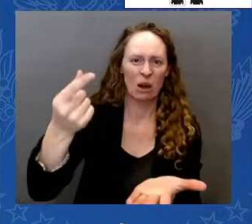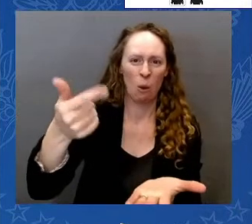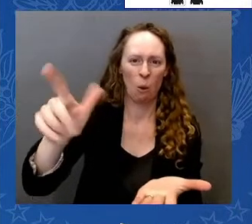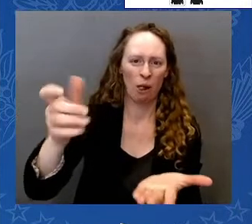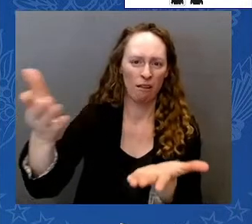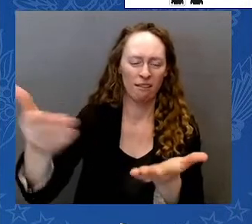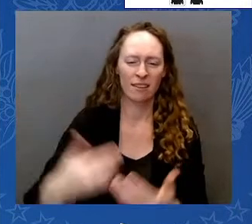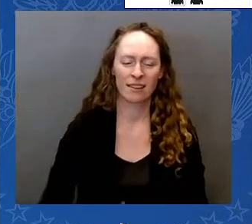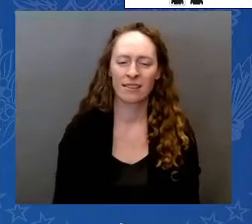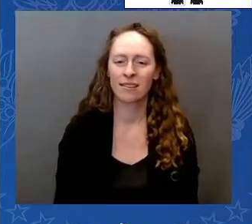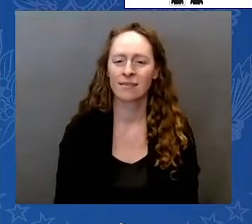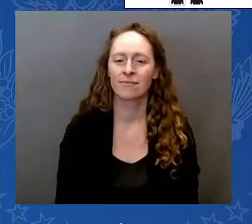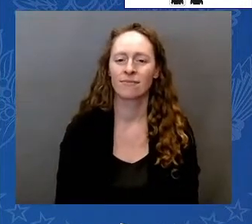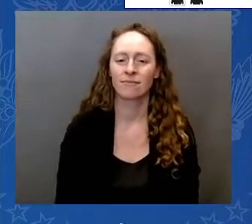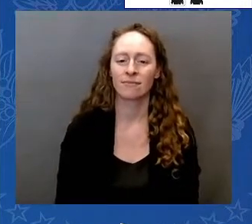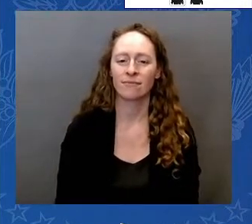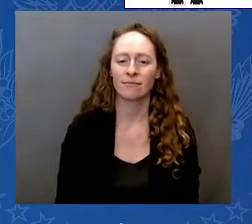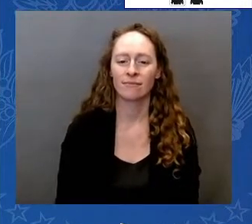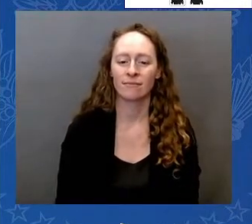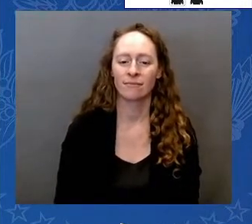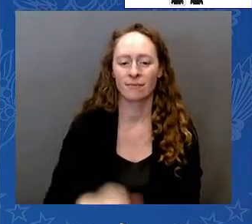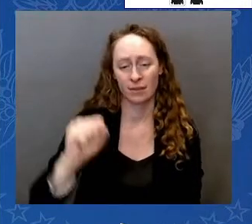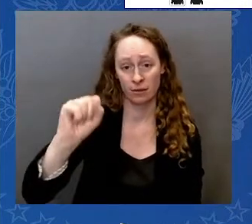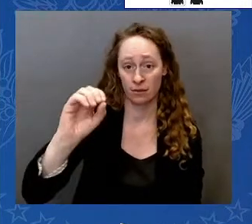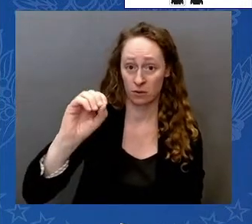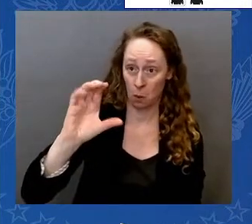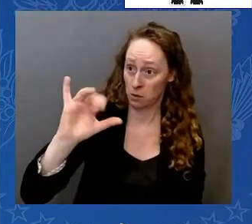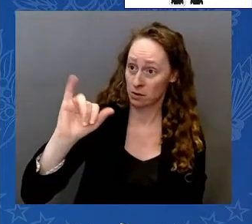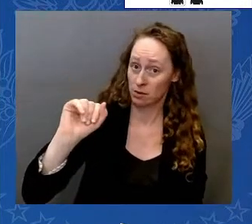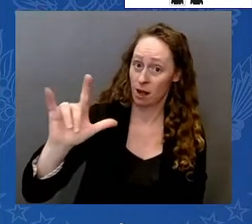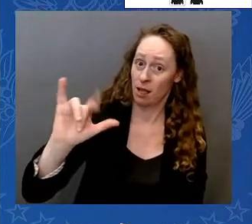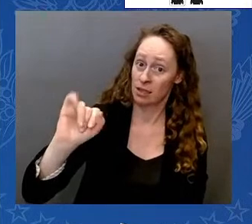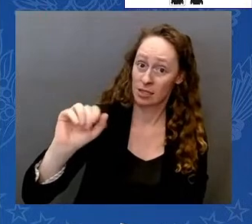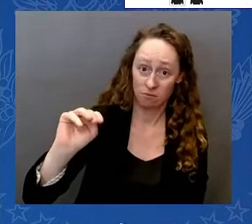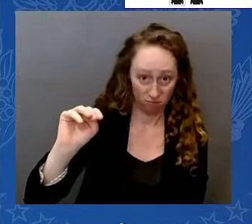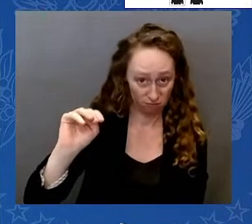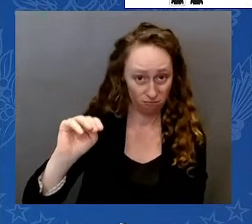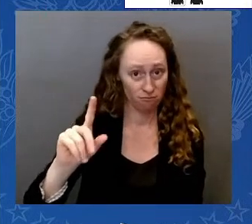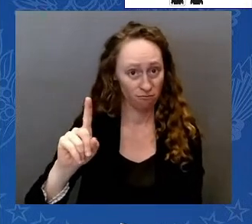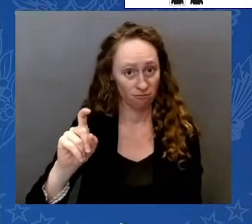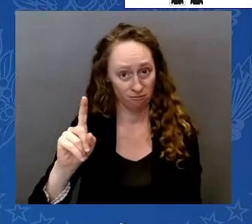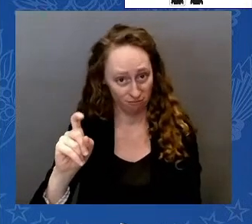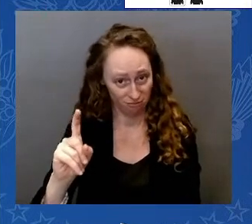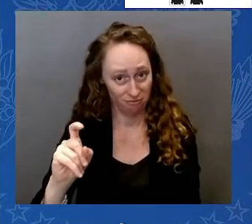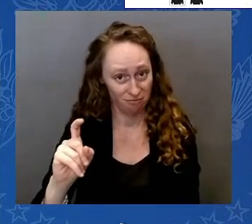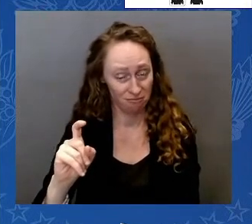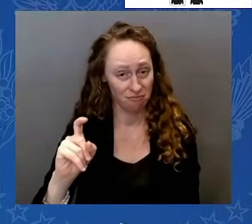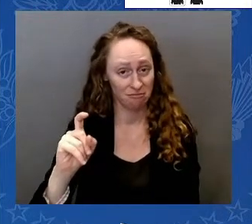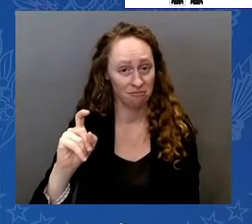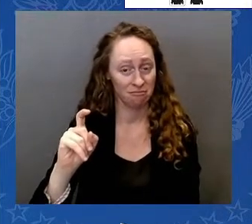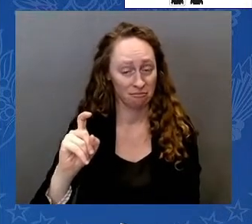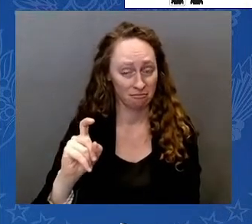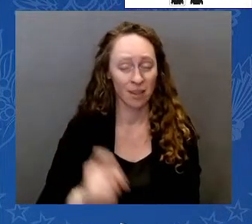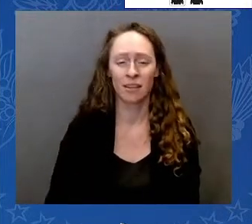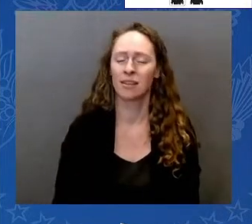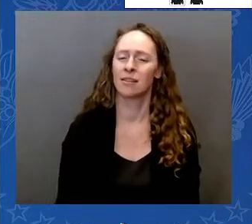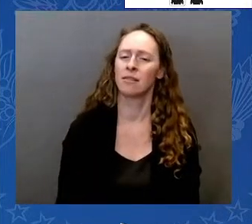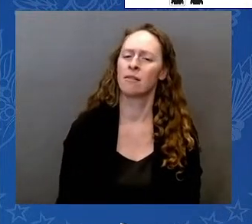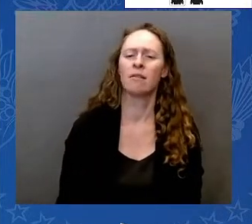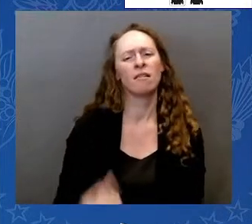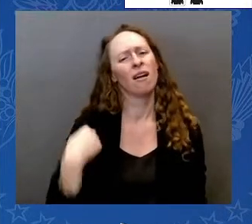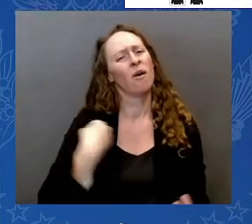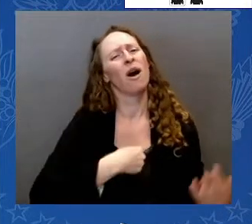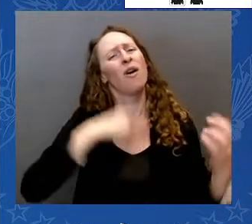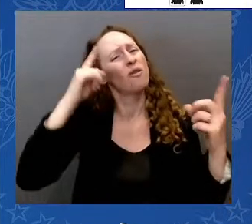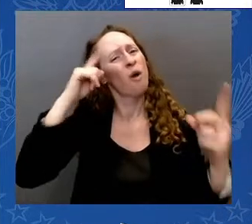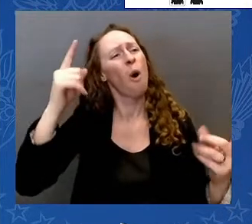get serious about it. What are you saying, old man Walter? Regular people like I grew up. Folks, look, you